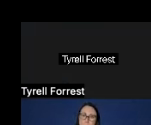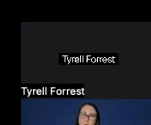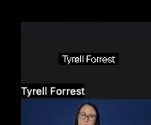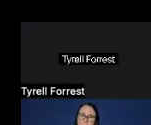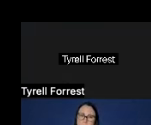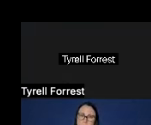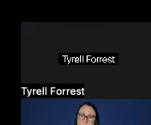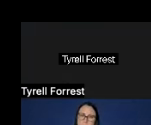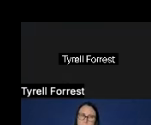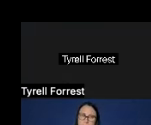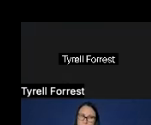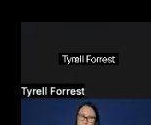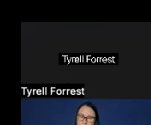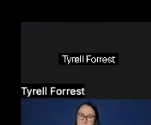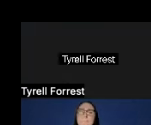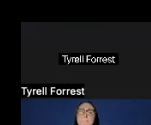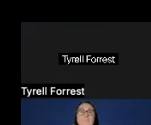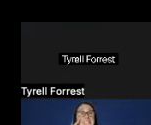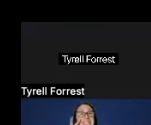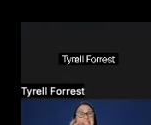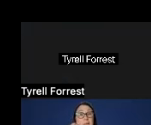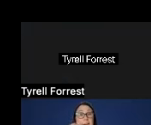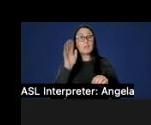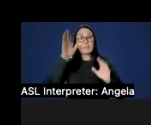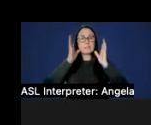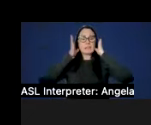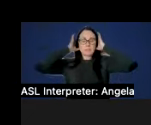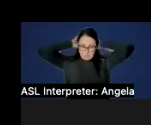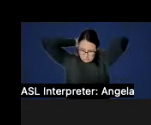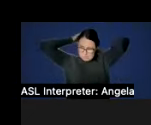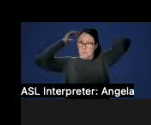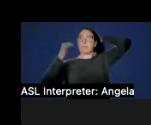the exam. See, we have a raised hand. Go ahead.